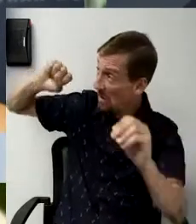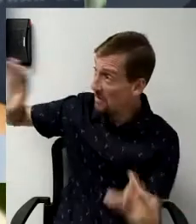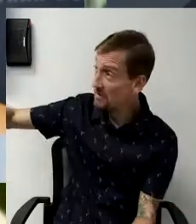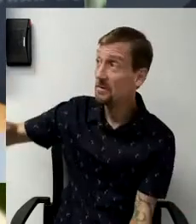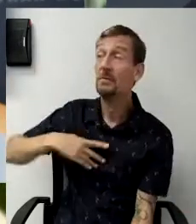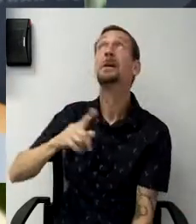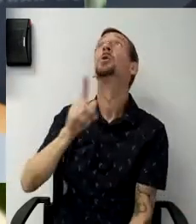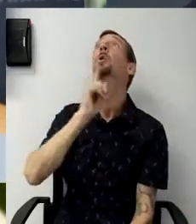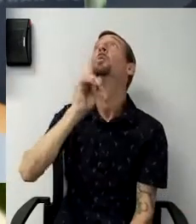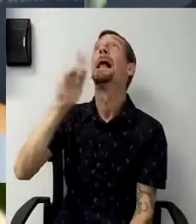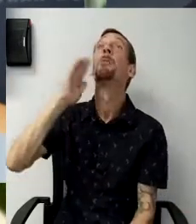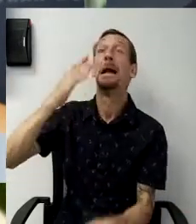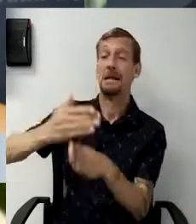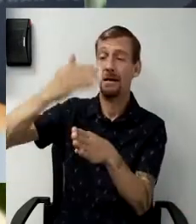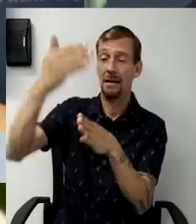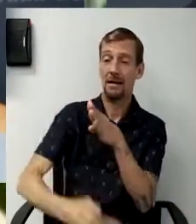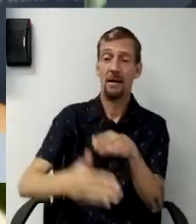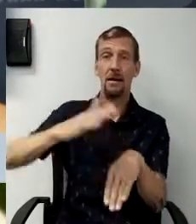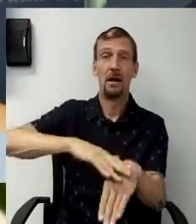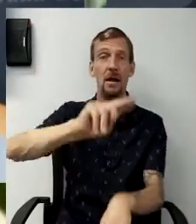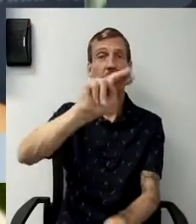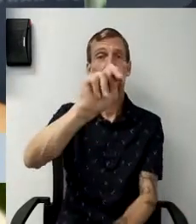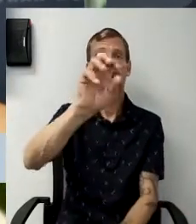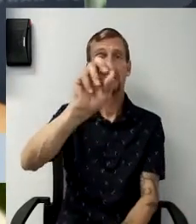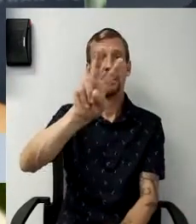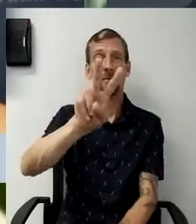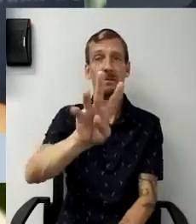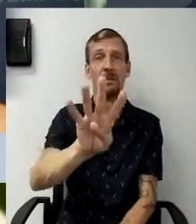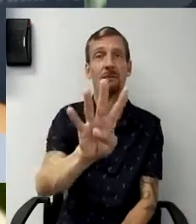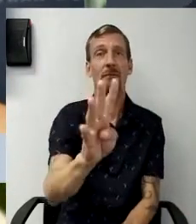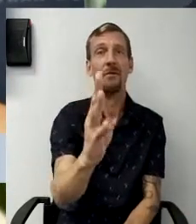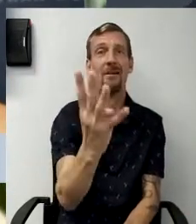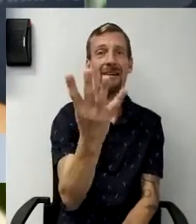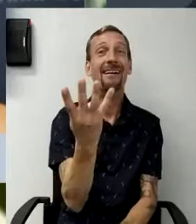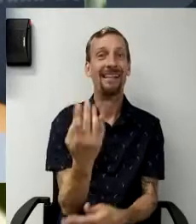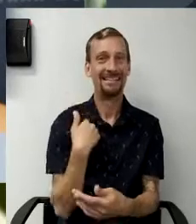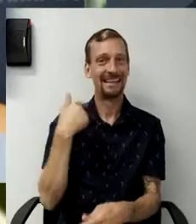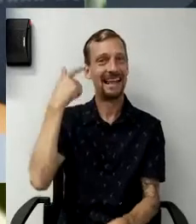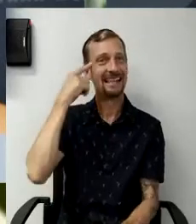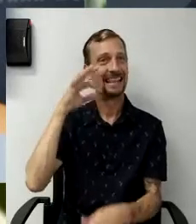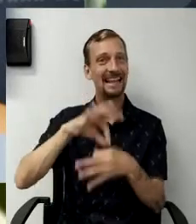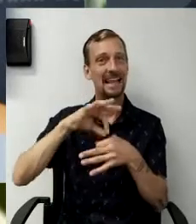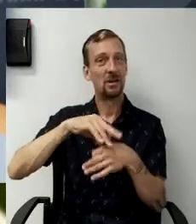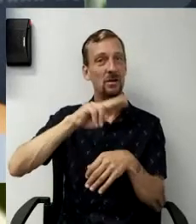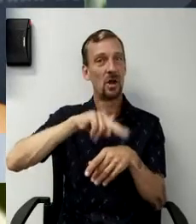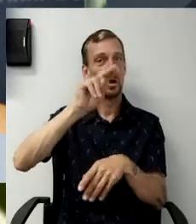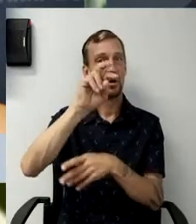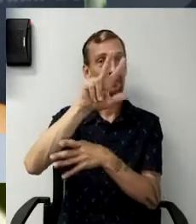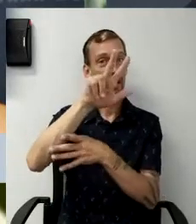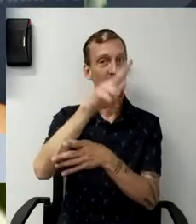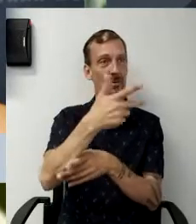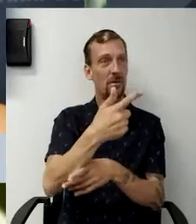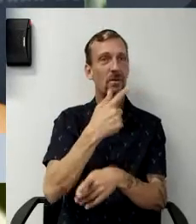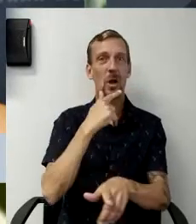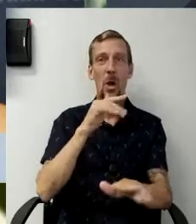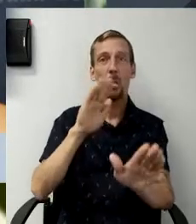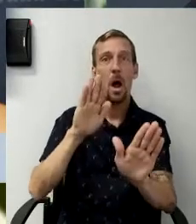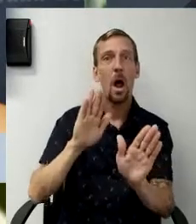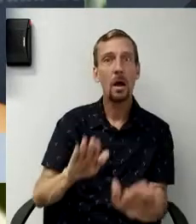Yeah, so it'll all end on November 4th. Is that the election? I think it's on November 3rd, and yeah, that would be